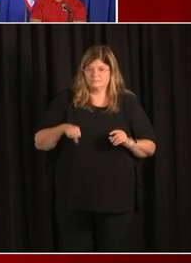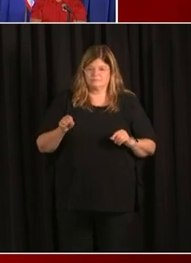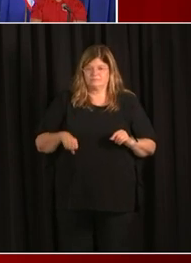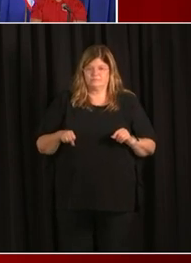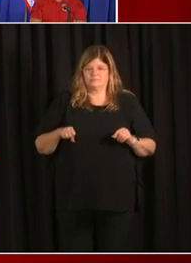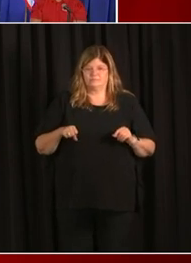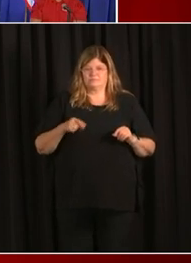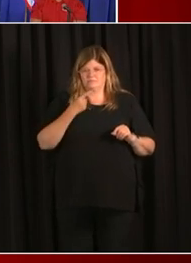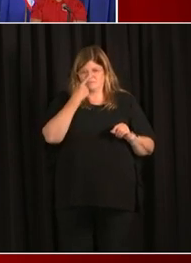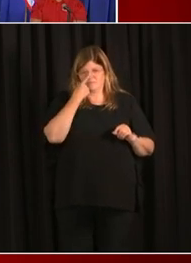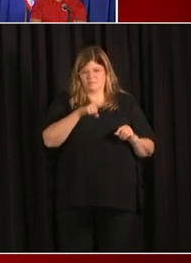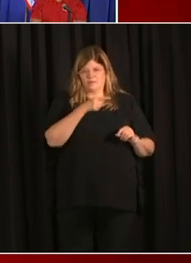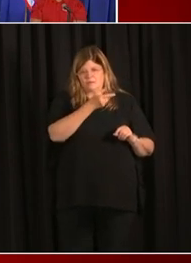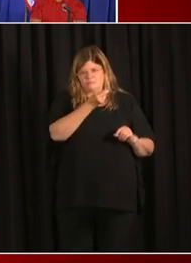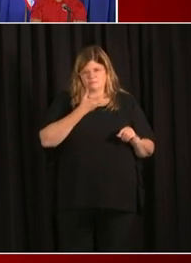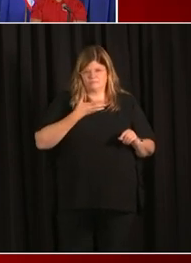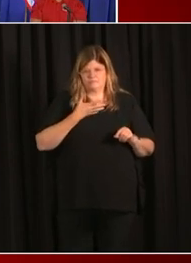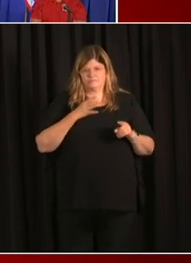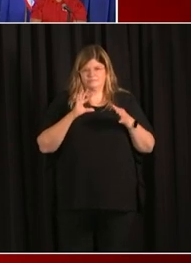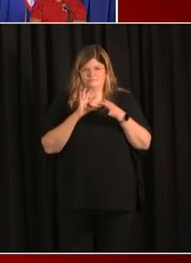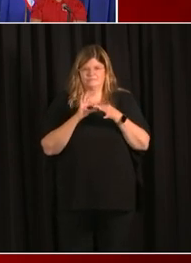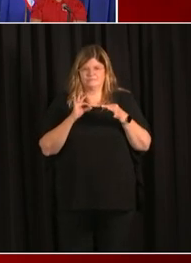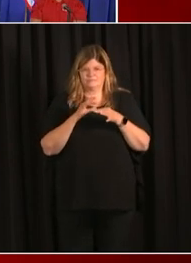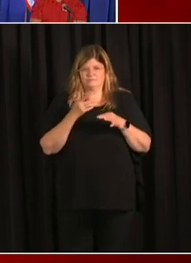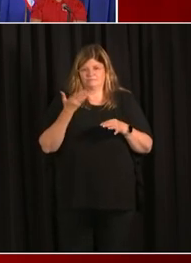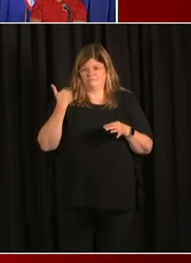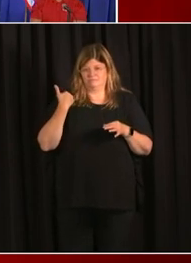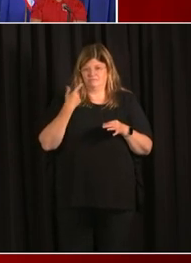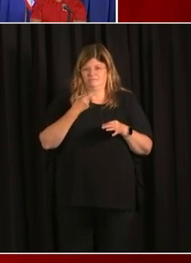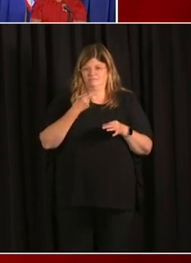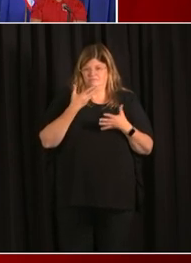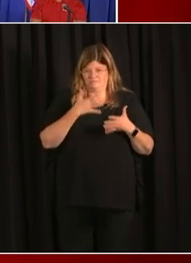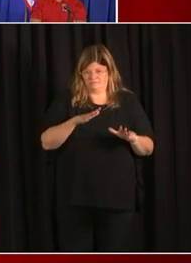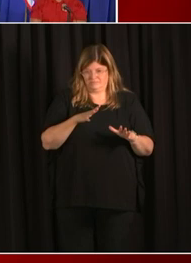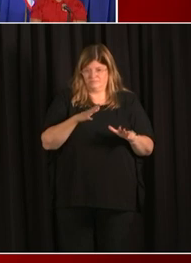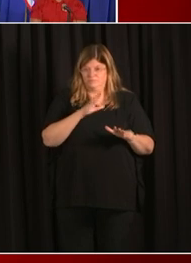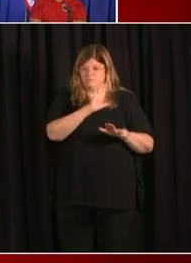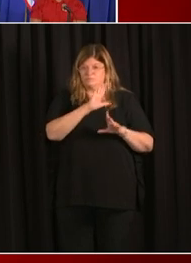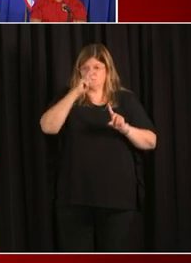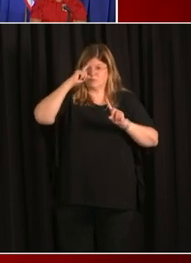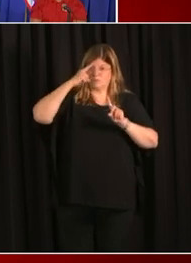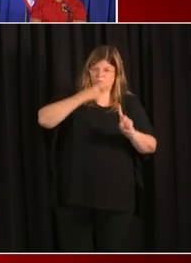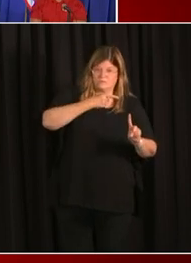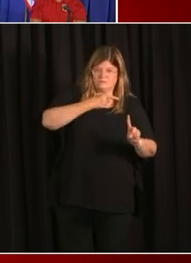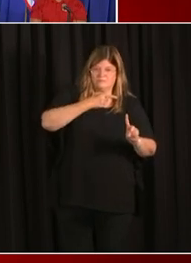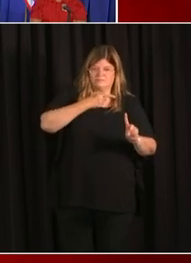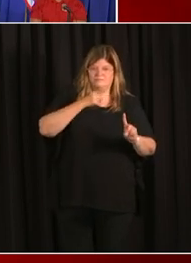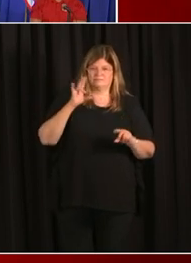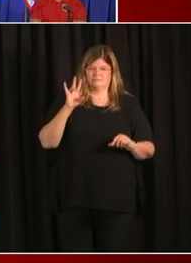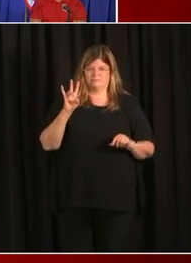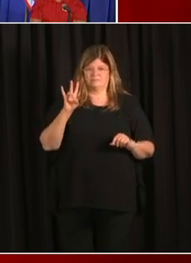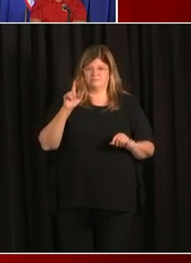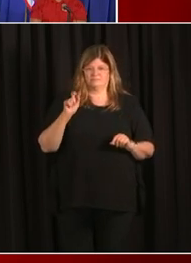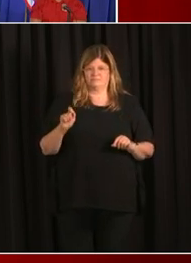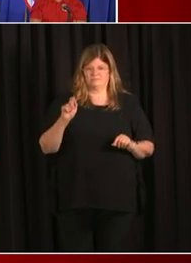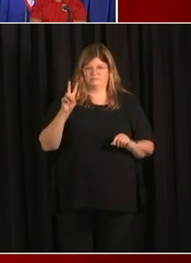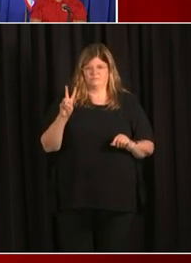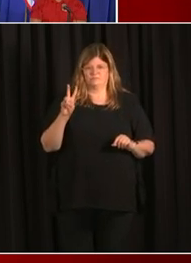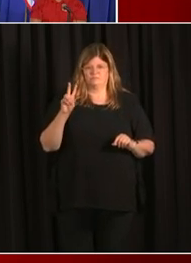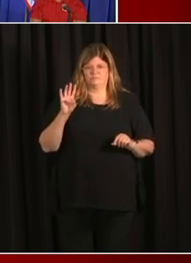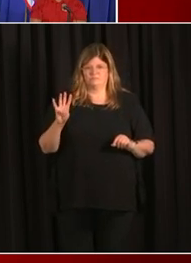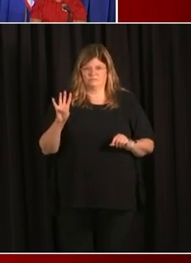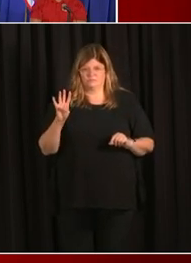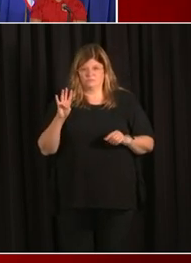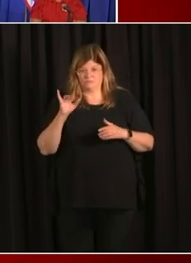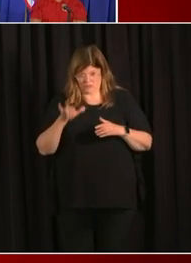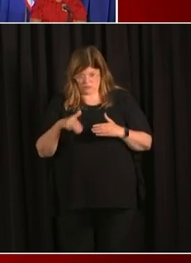said, because in the past you've told us what your goals are, what, like for 7.24, is that